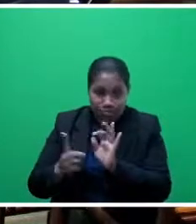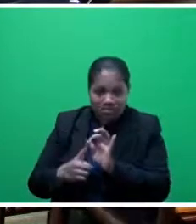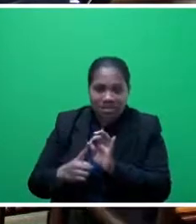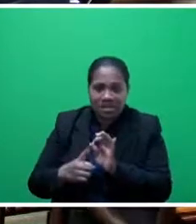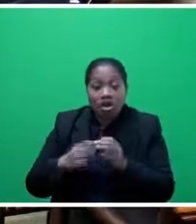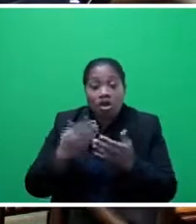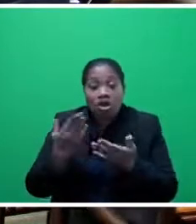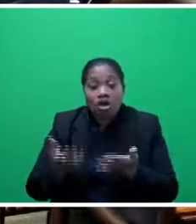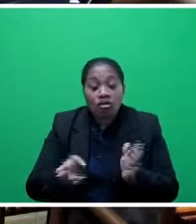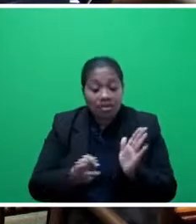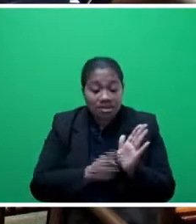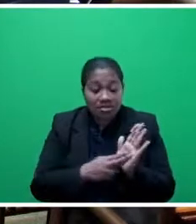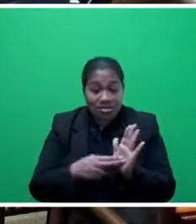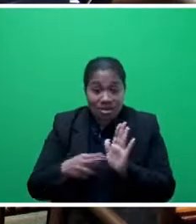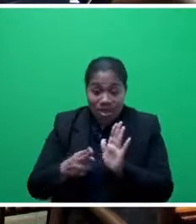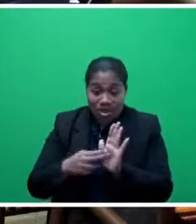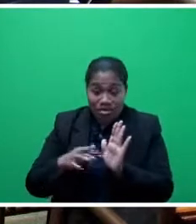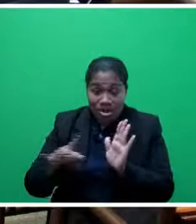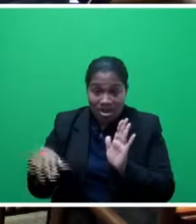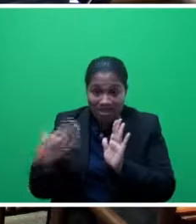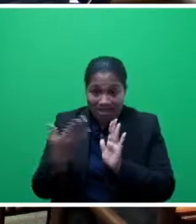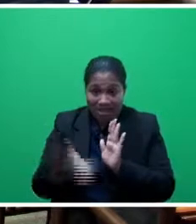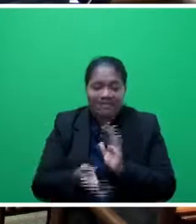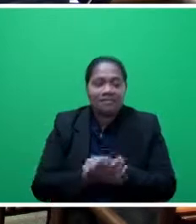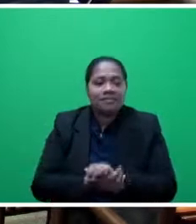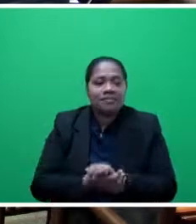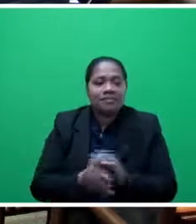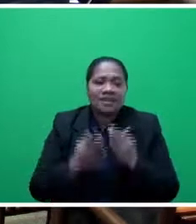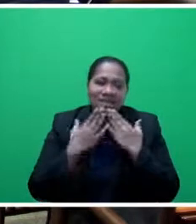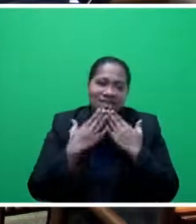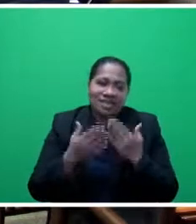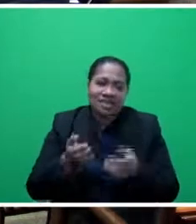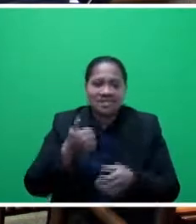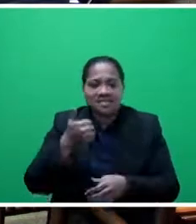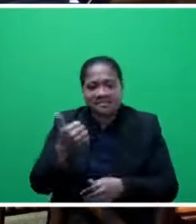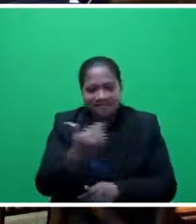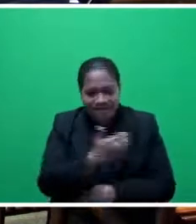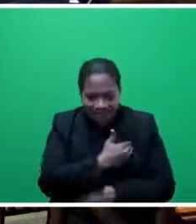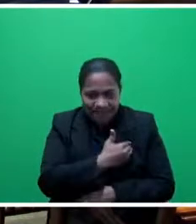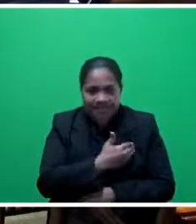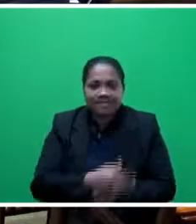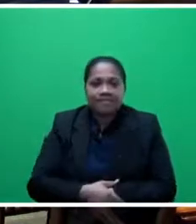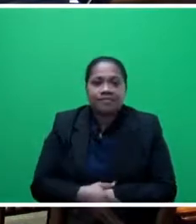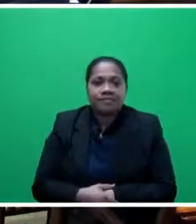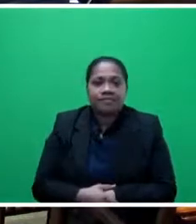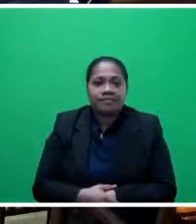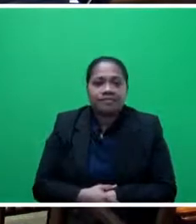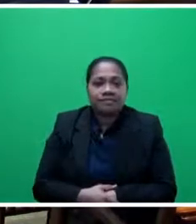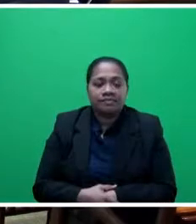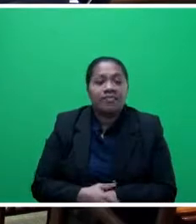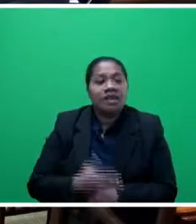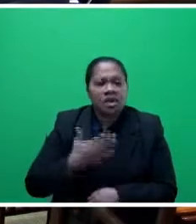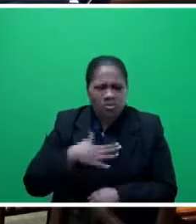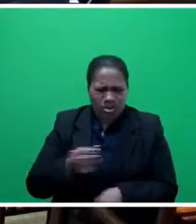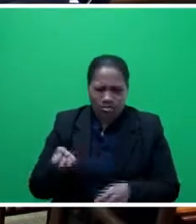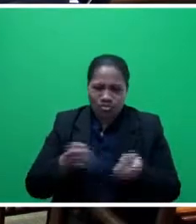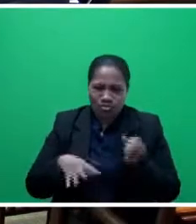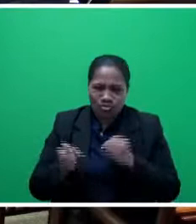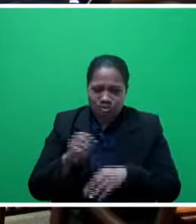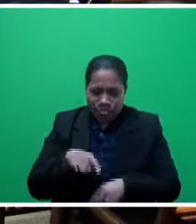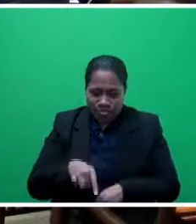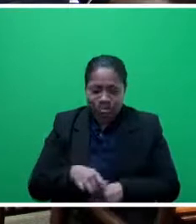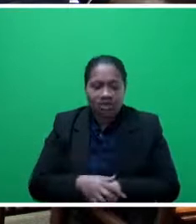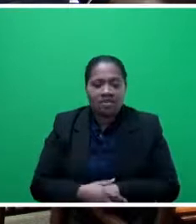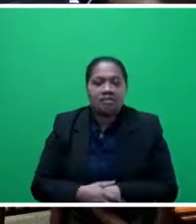floor. Thank you. Good morning, Honourable Speaker. I would like to contribute.